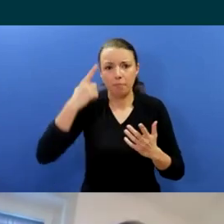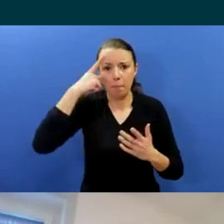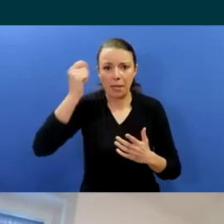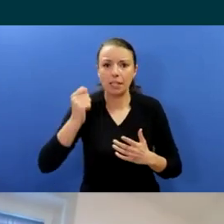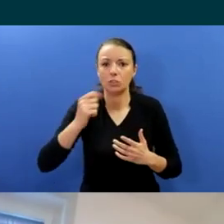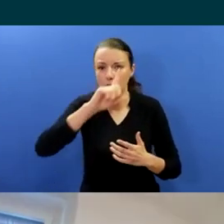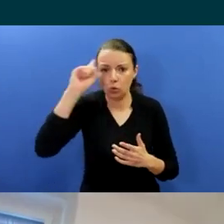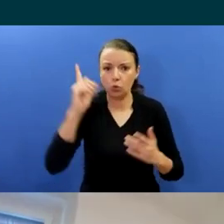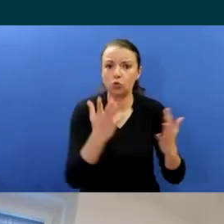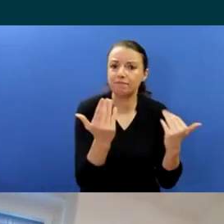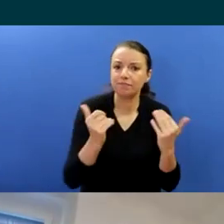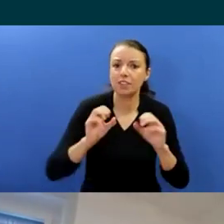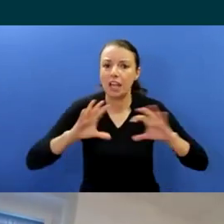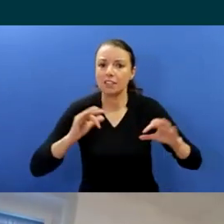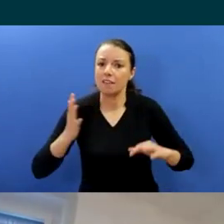March in